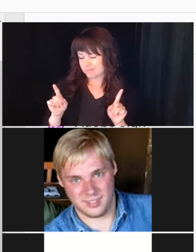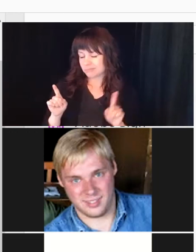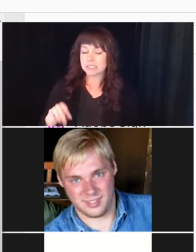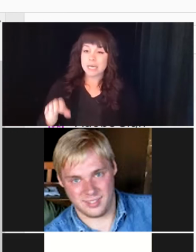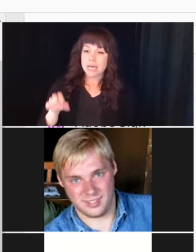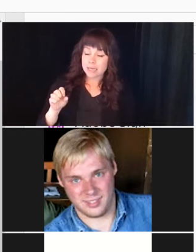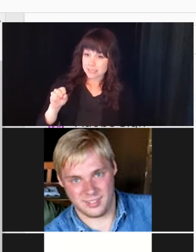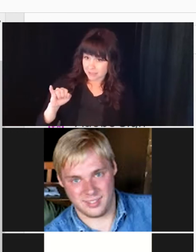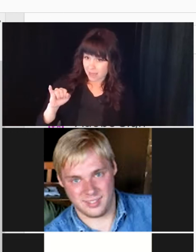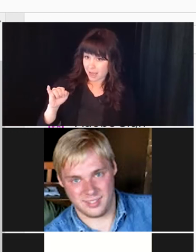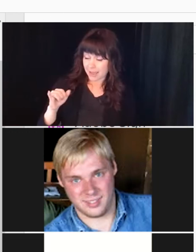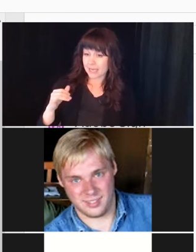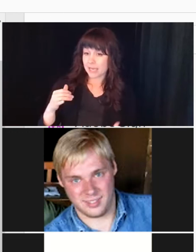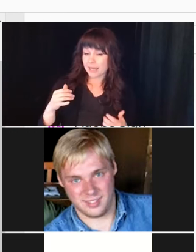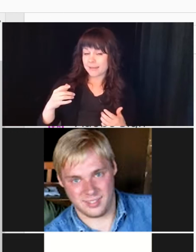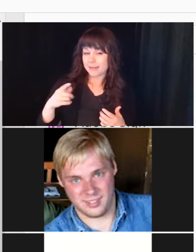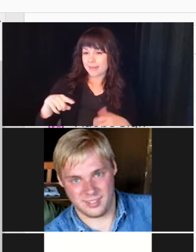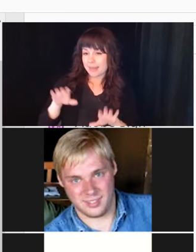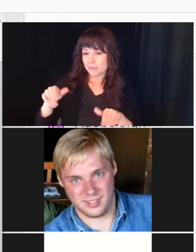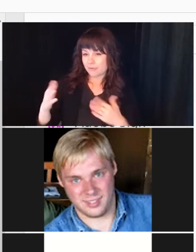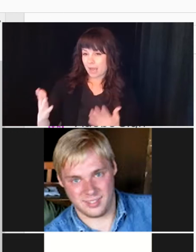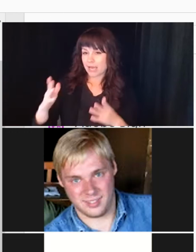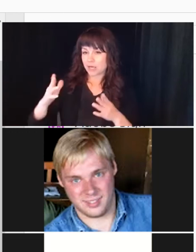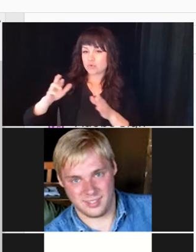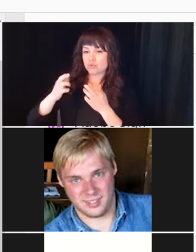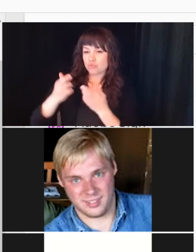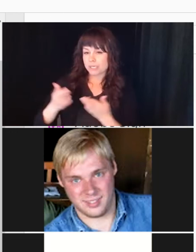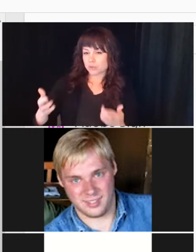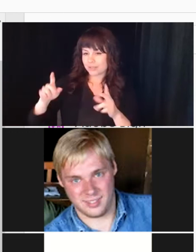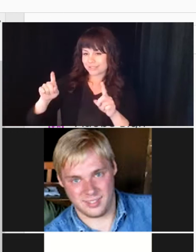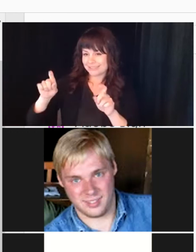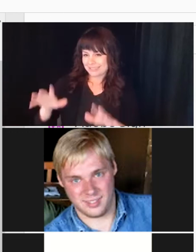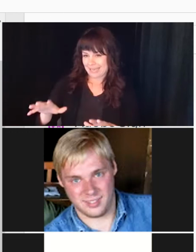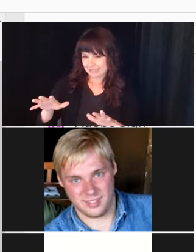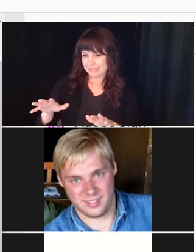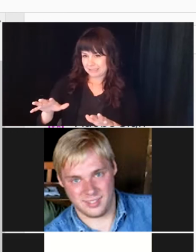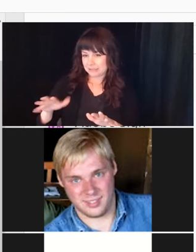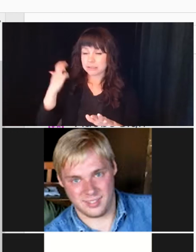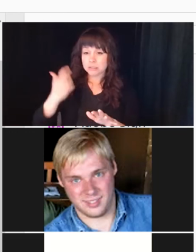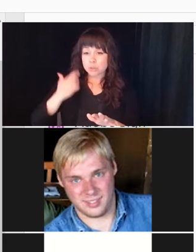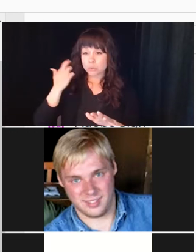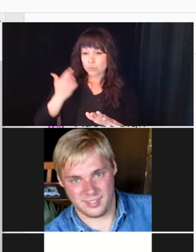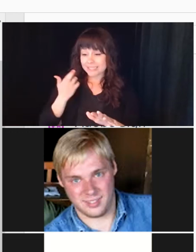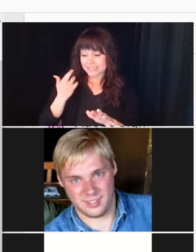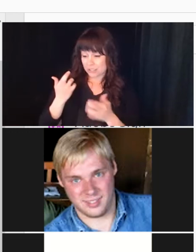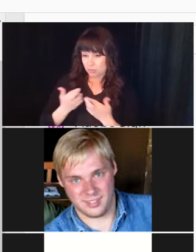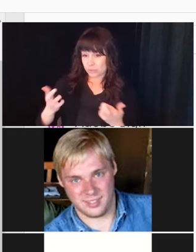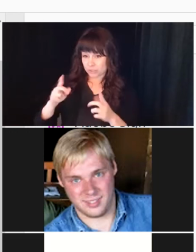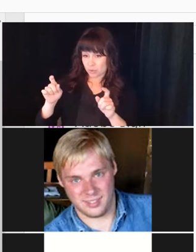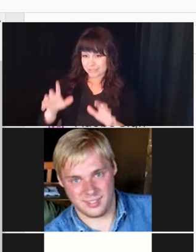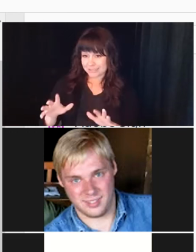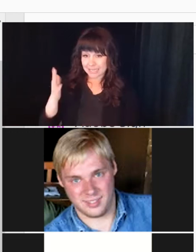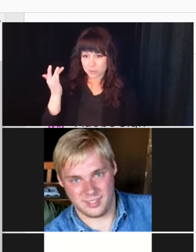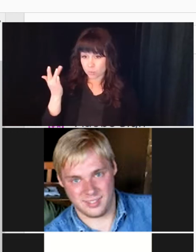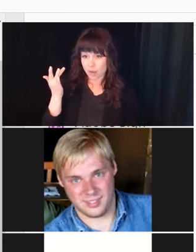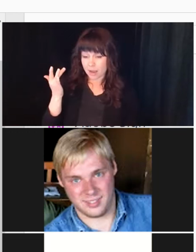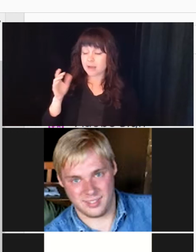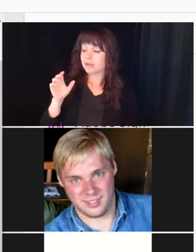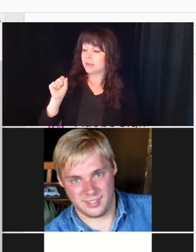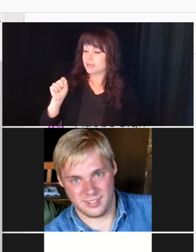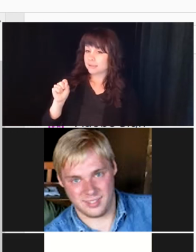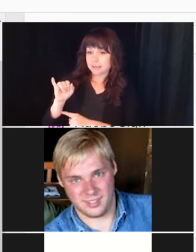a resource test. And the reason why there's a resource test is because SSI